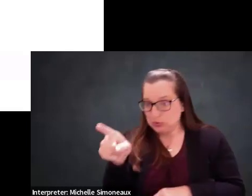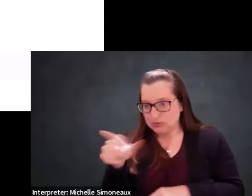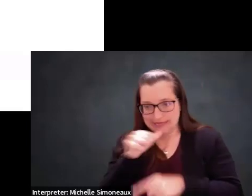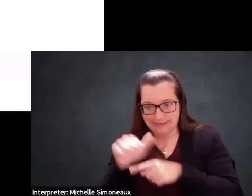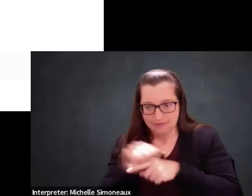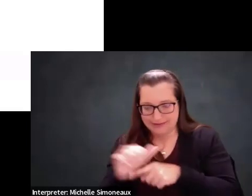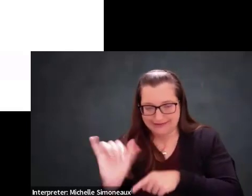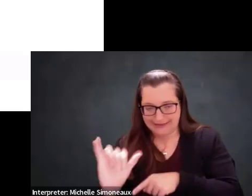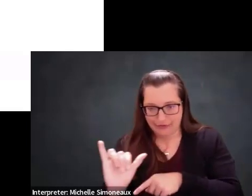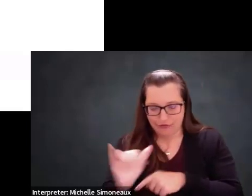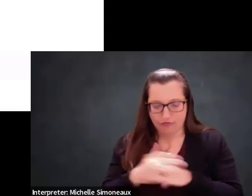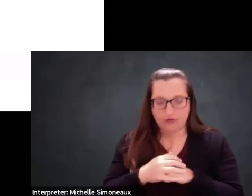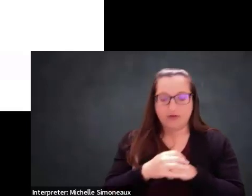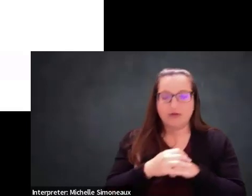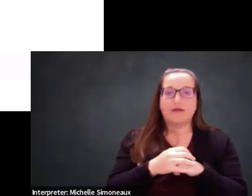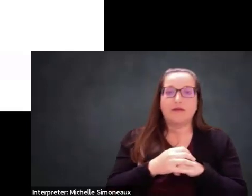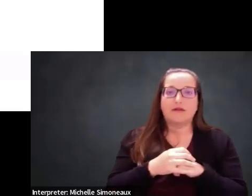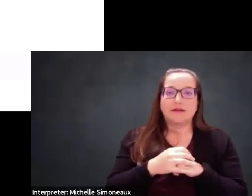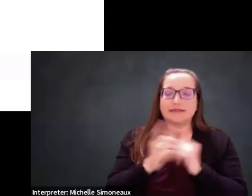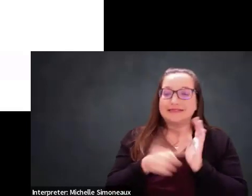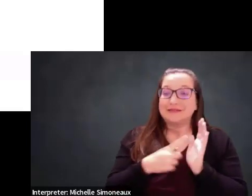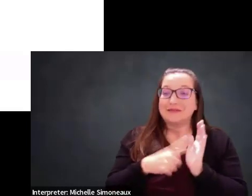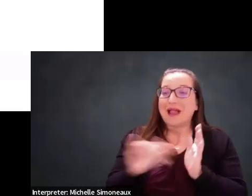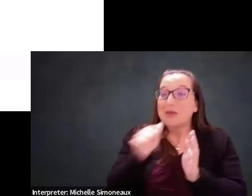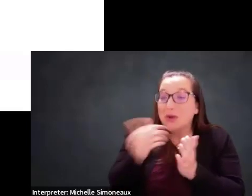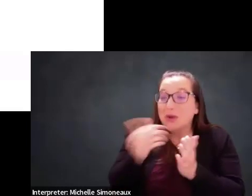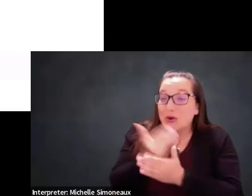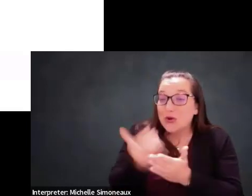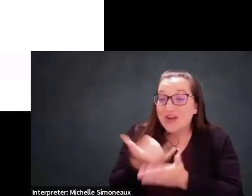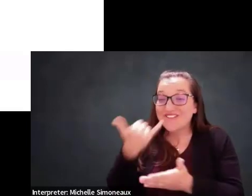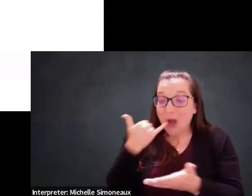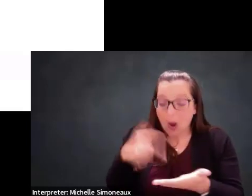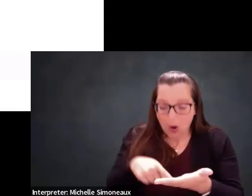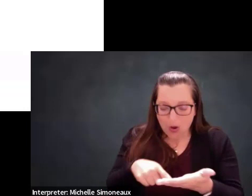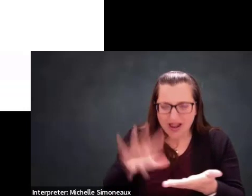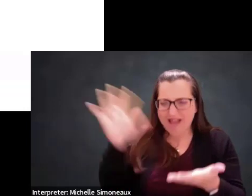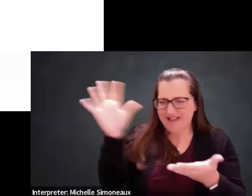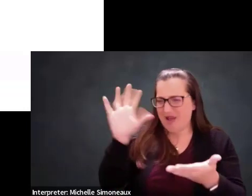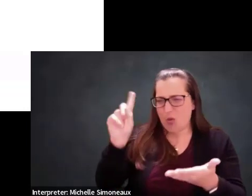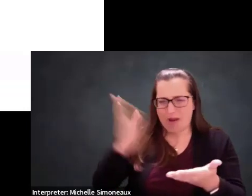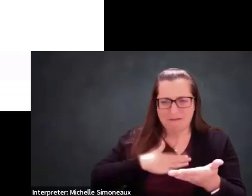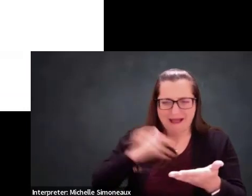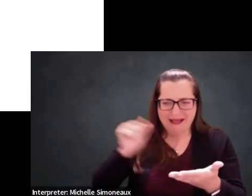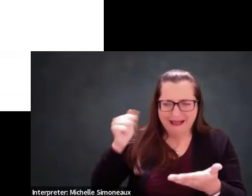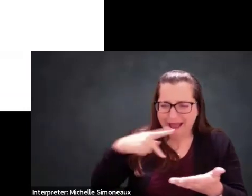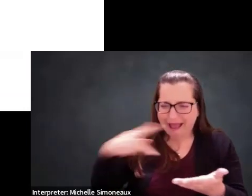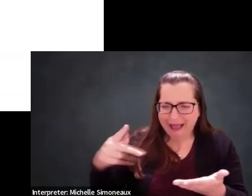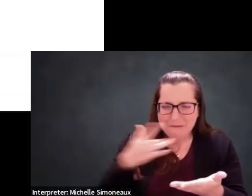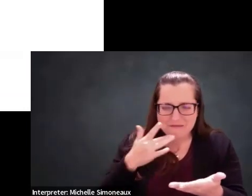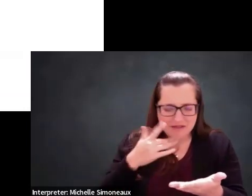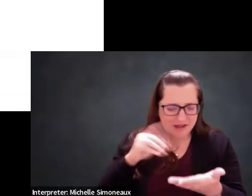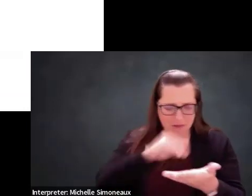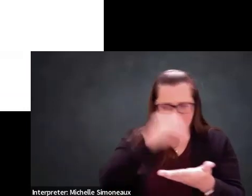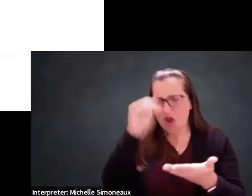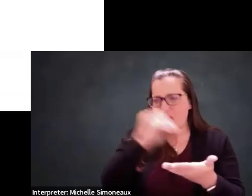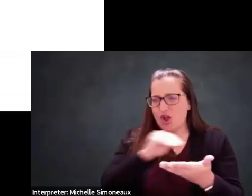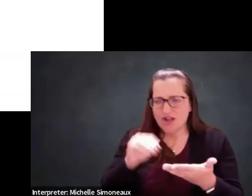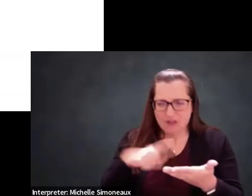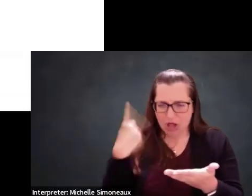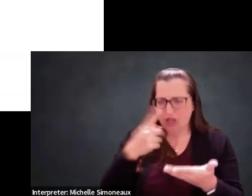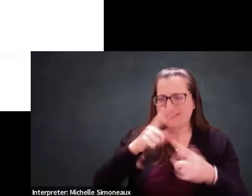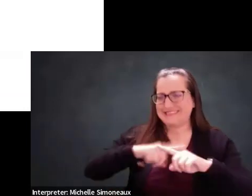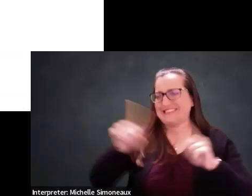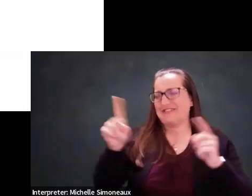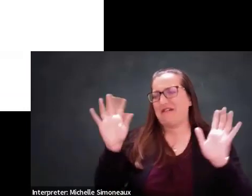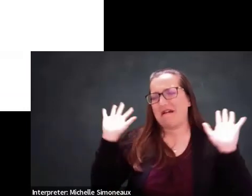if you know, for all of us, it's like when we get a new phone, and we're like, where did my apps go, it moved, it updated, it looks different.